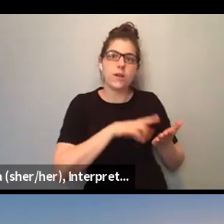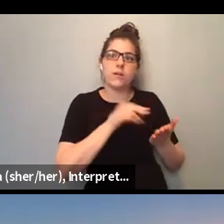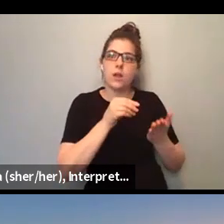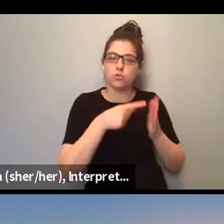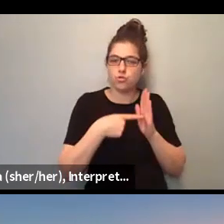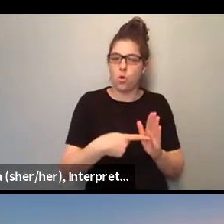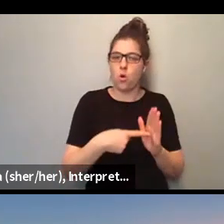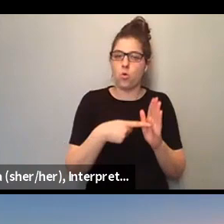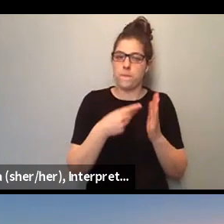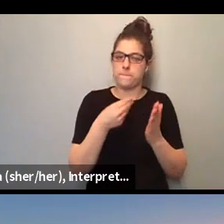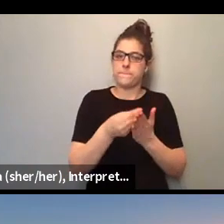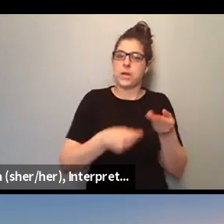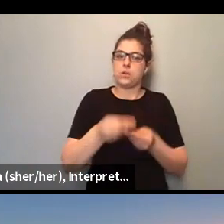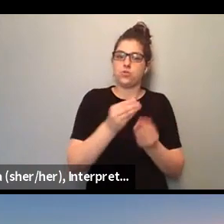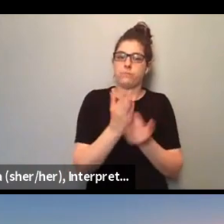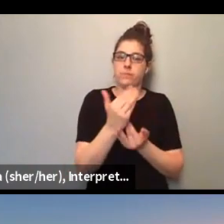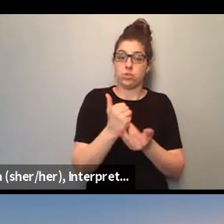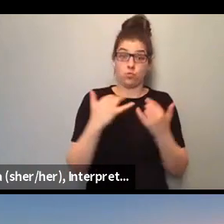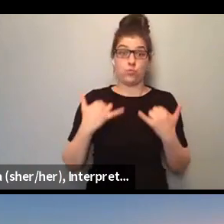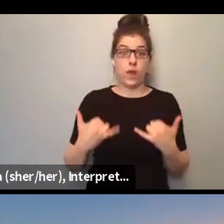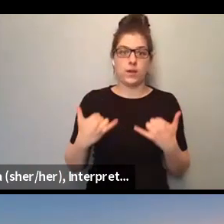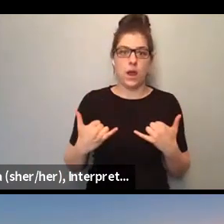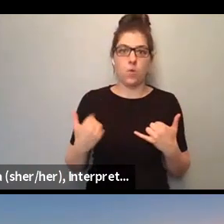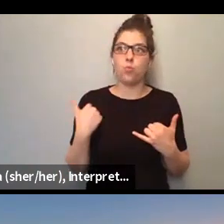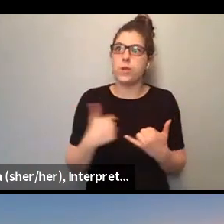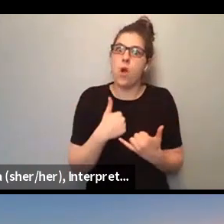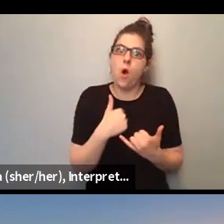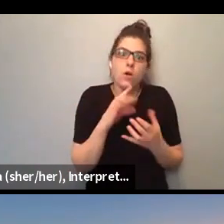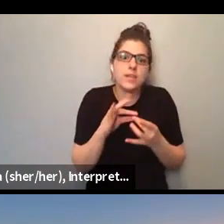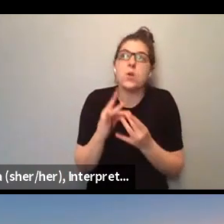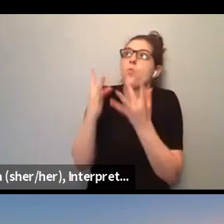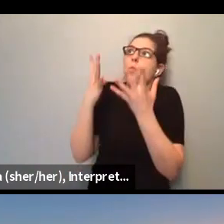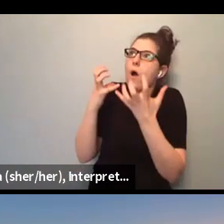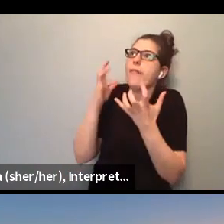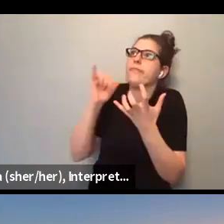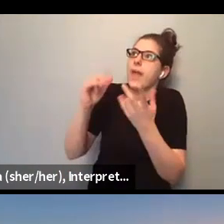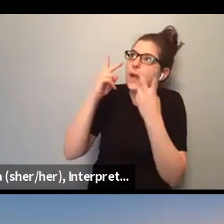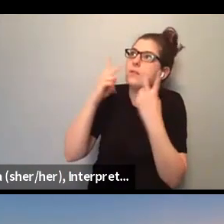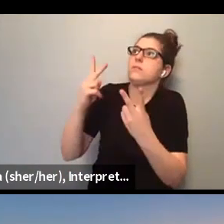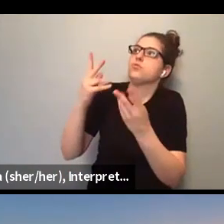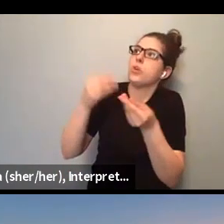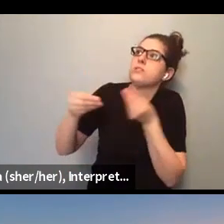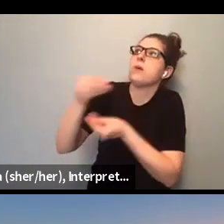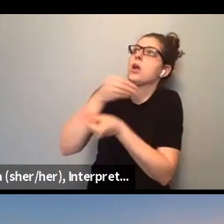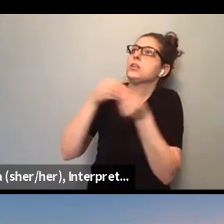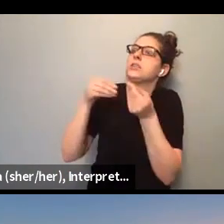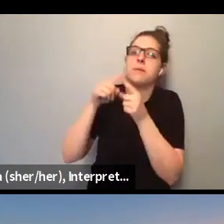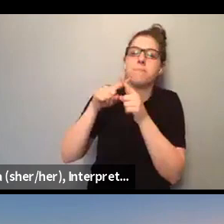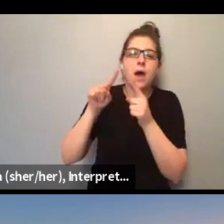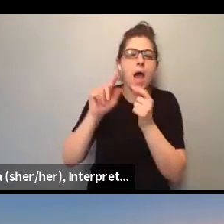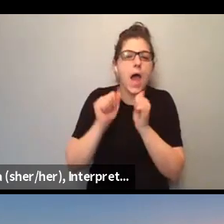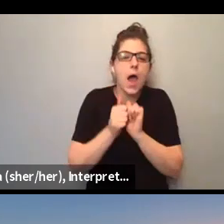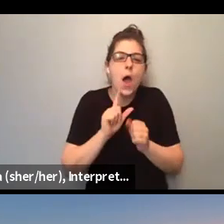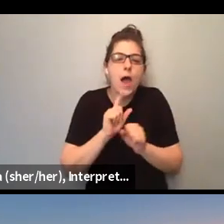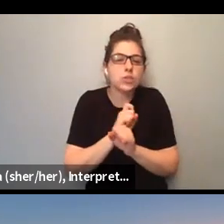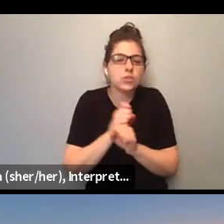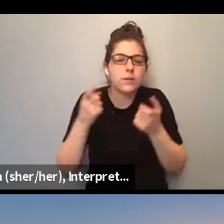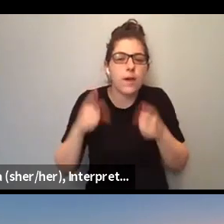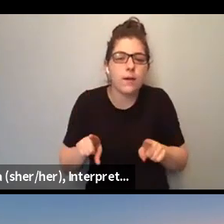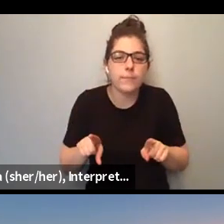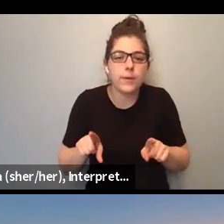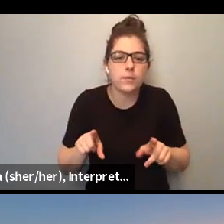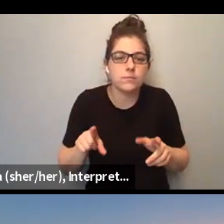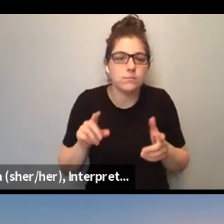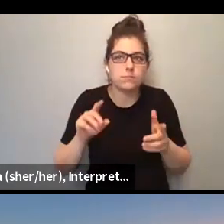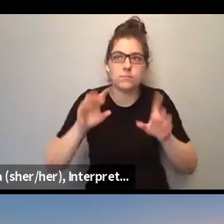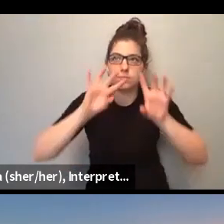know, in this climate. We're all saying we want transparency, but how do you think we could get there? How are you imagining when our larger culture doesn't